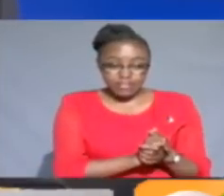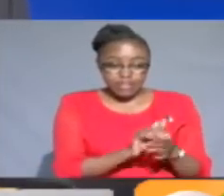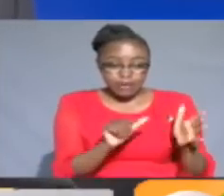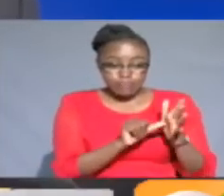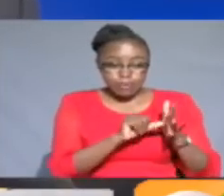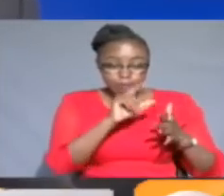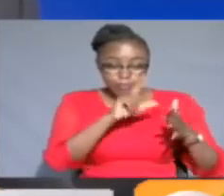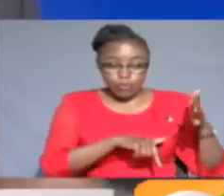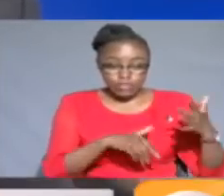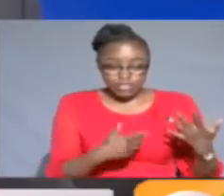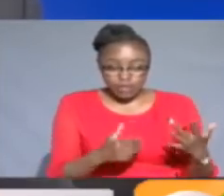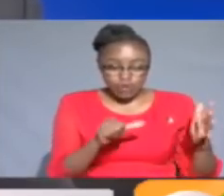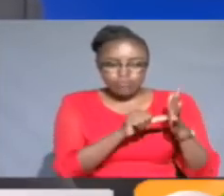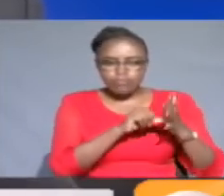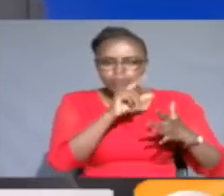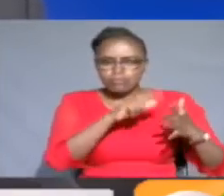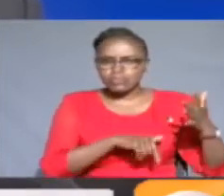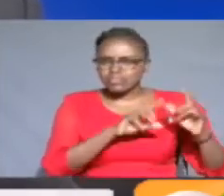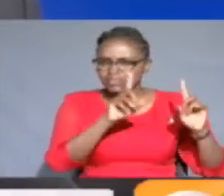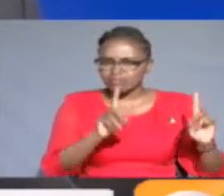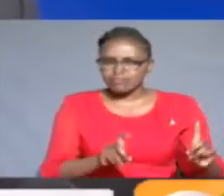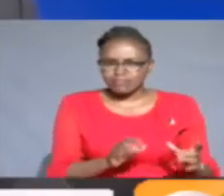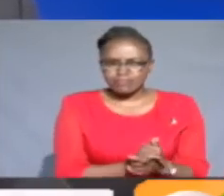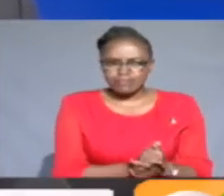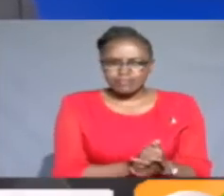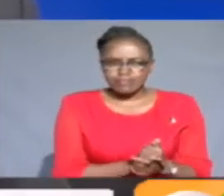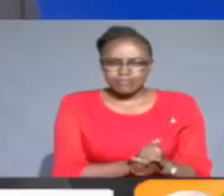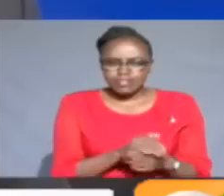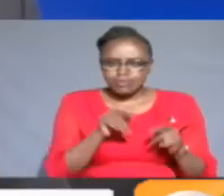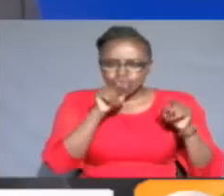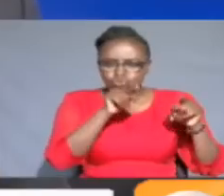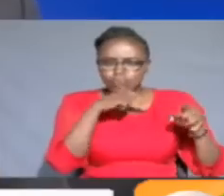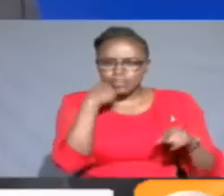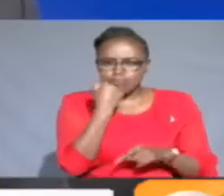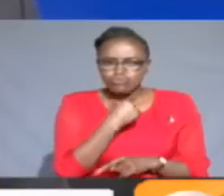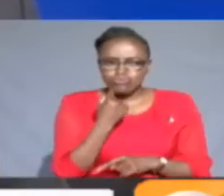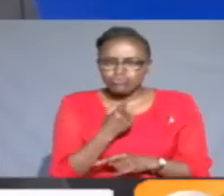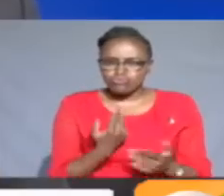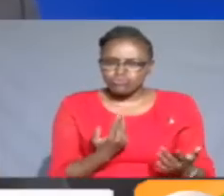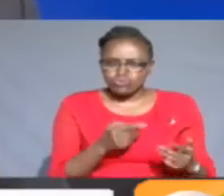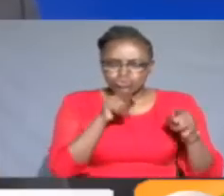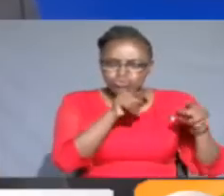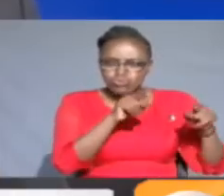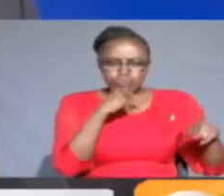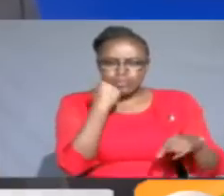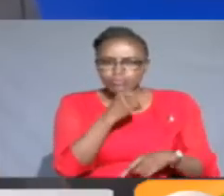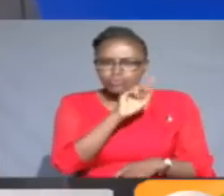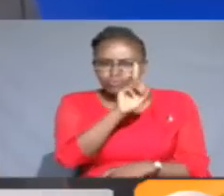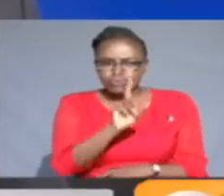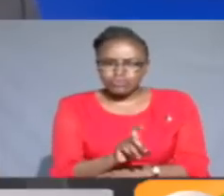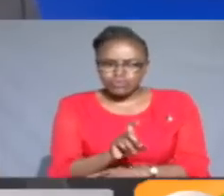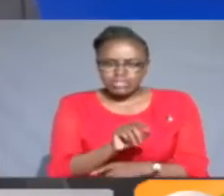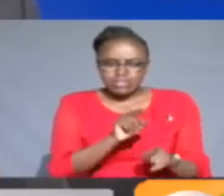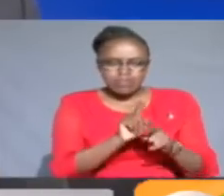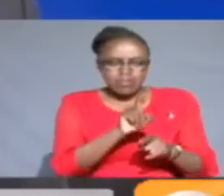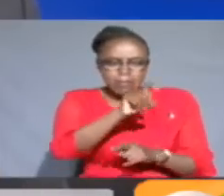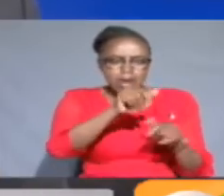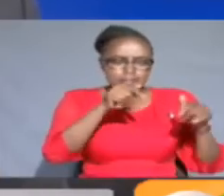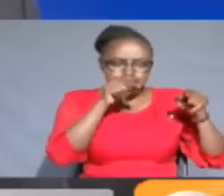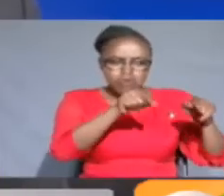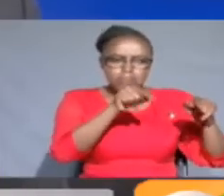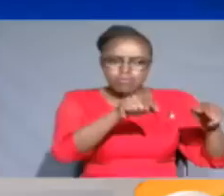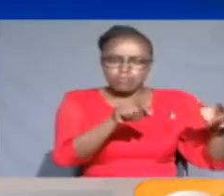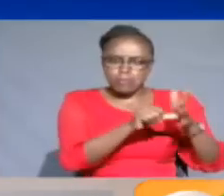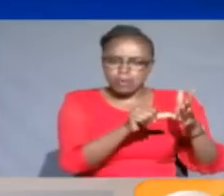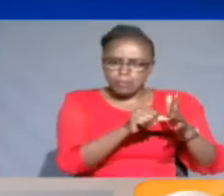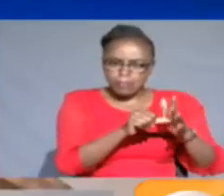problem? What do you think was the problem? Who would you blame, really? Who would you put the blame on? Not necessarily blaming us for the problem